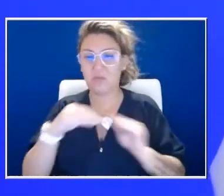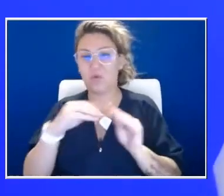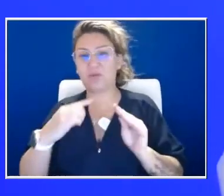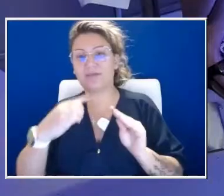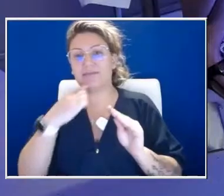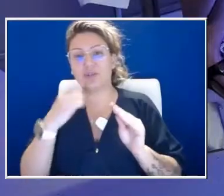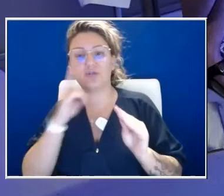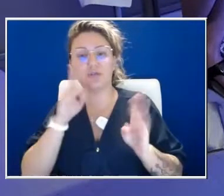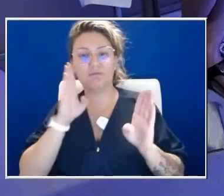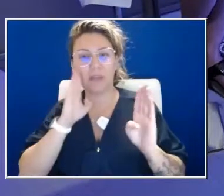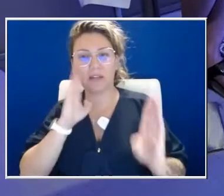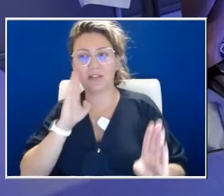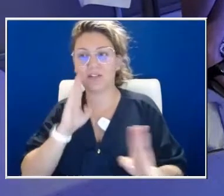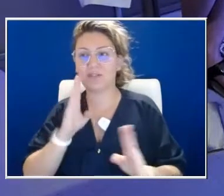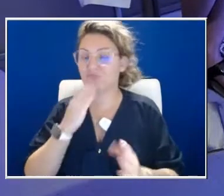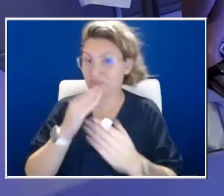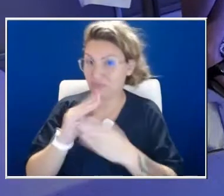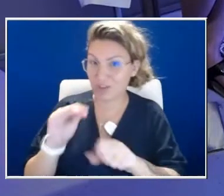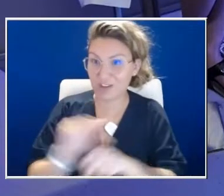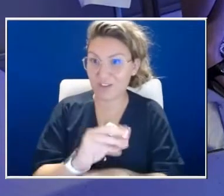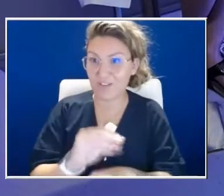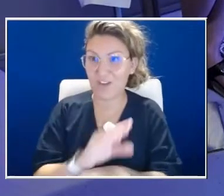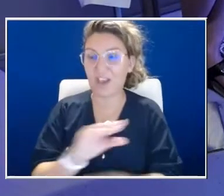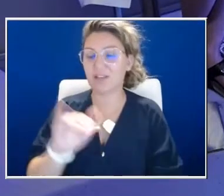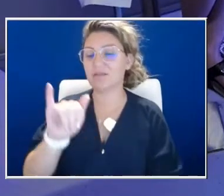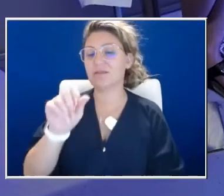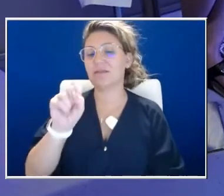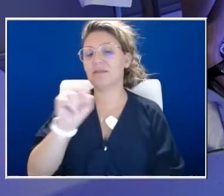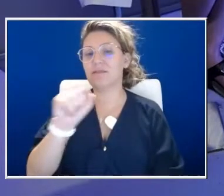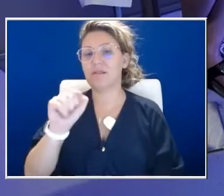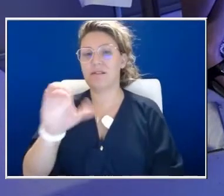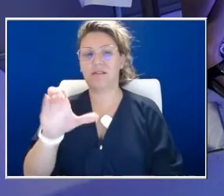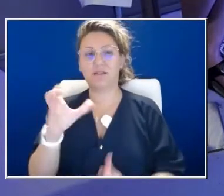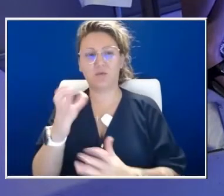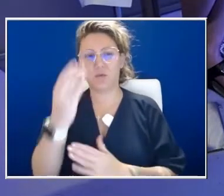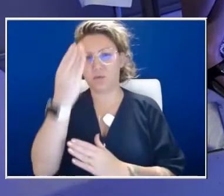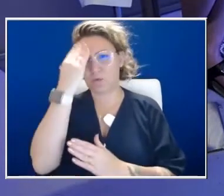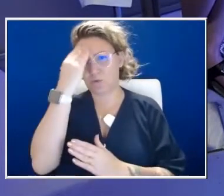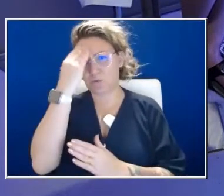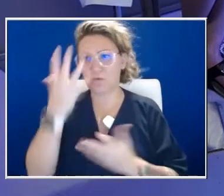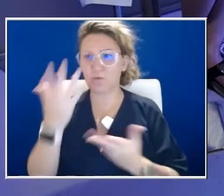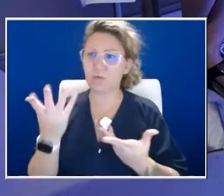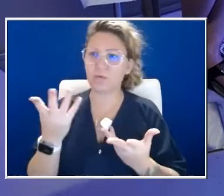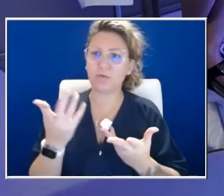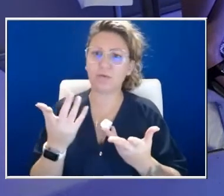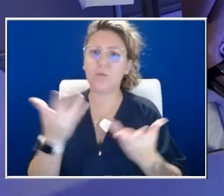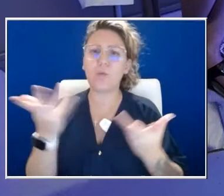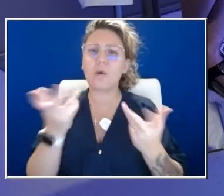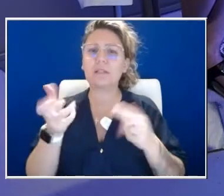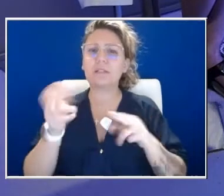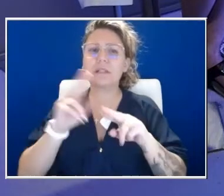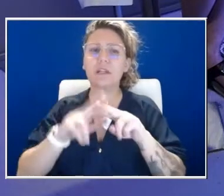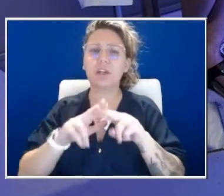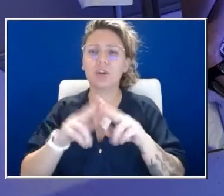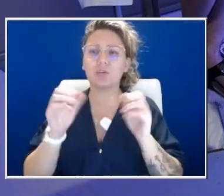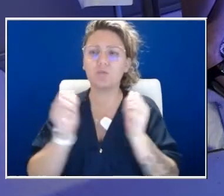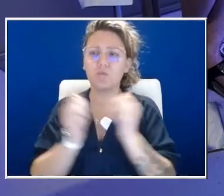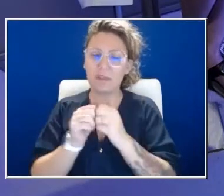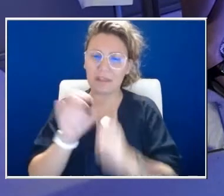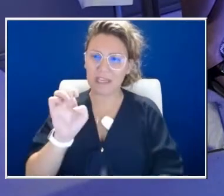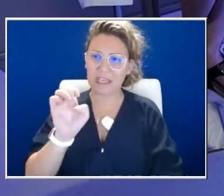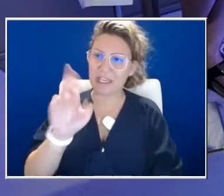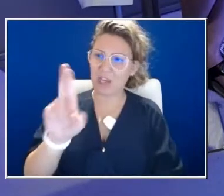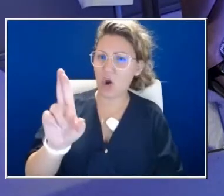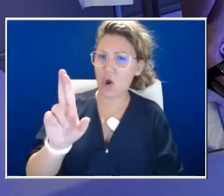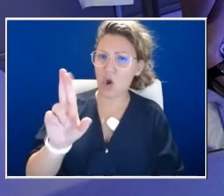does. Good advice. Isaac wants to know, Dr. Silver, if you know what the increase in ER numbers